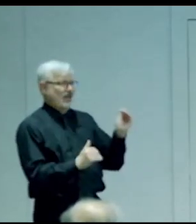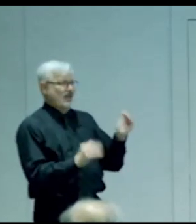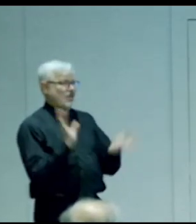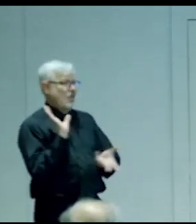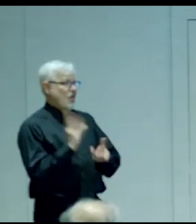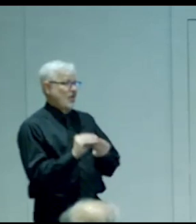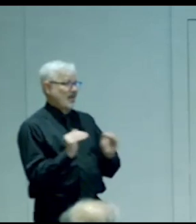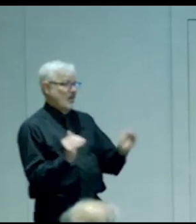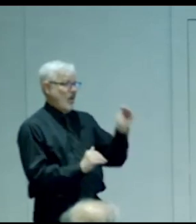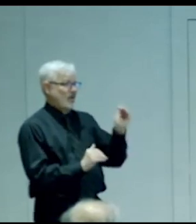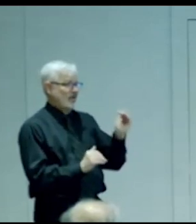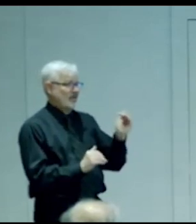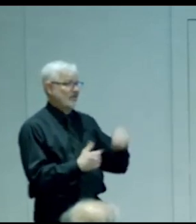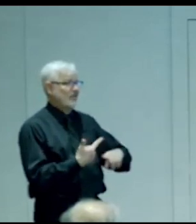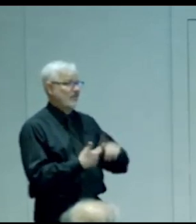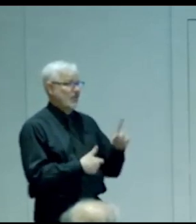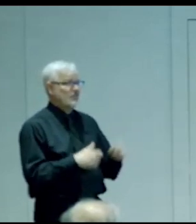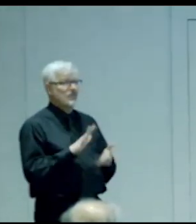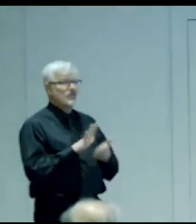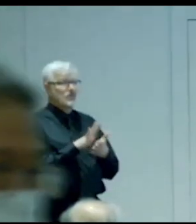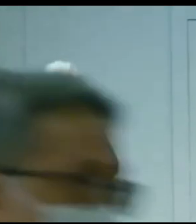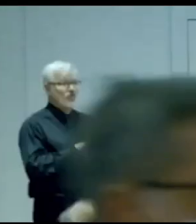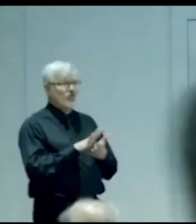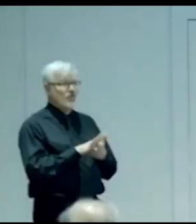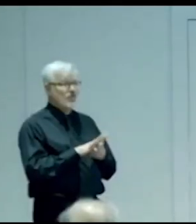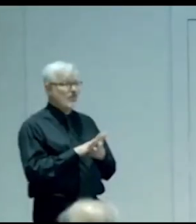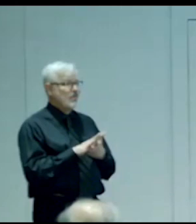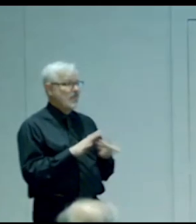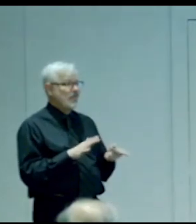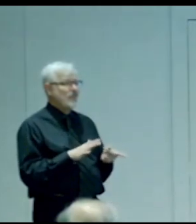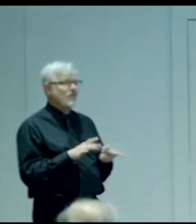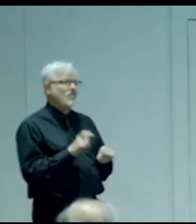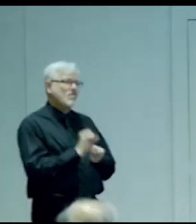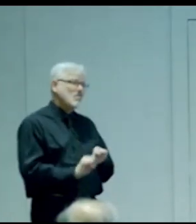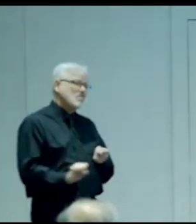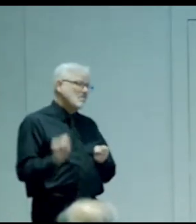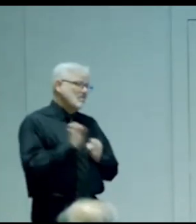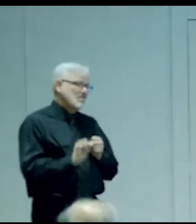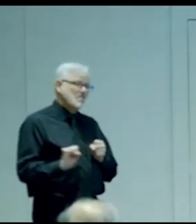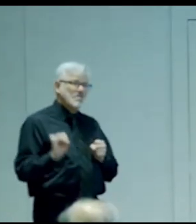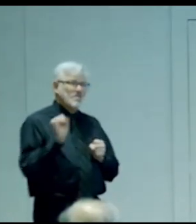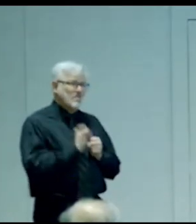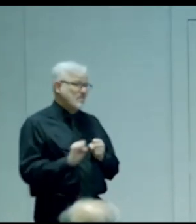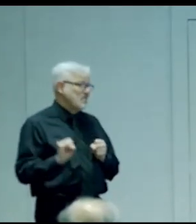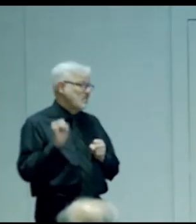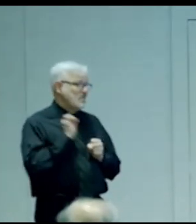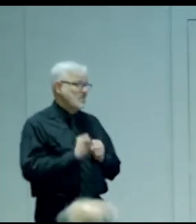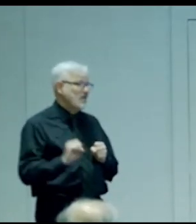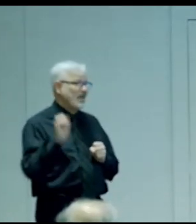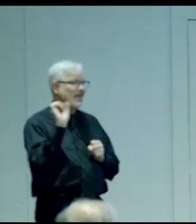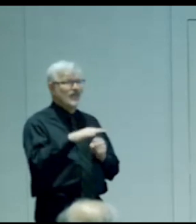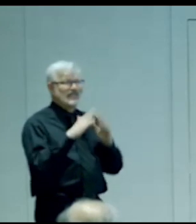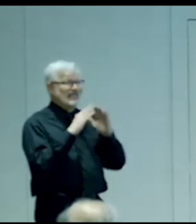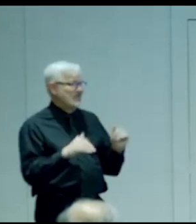total inequality, comes from the school. They have worked to make their system as equitable as you